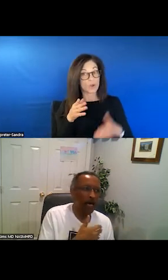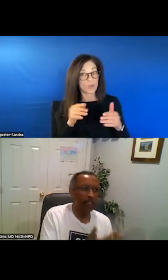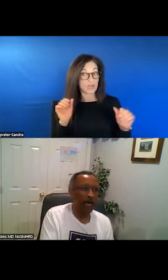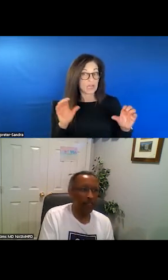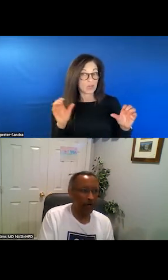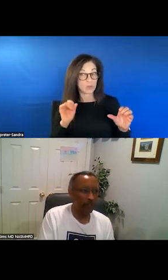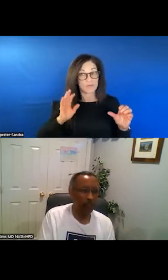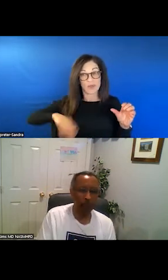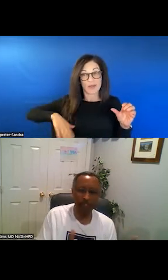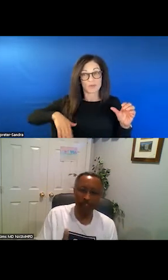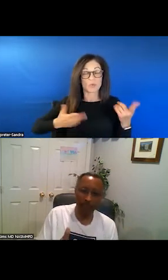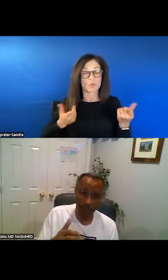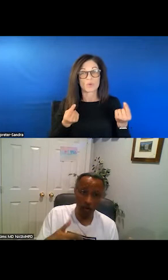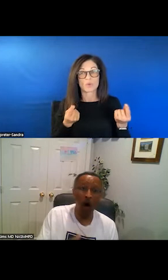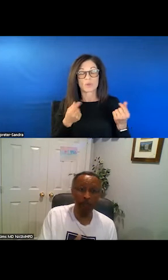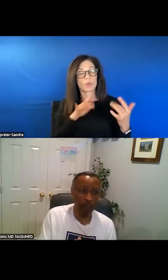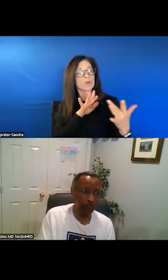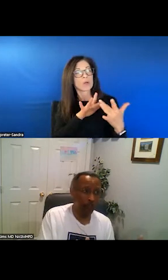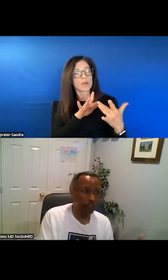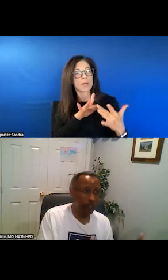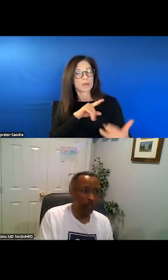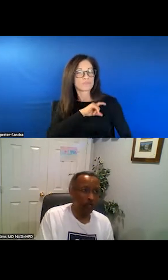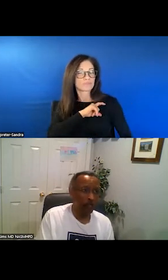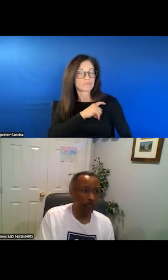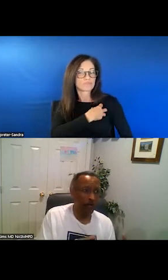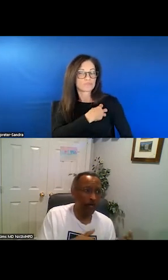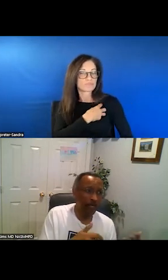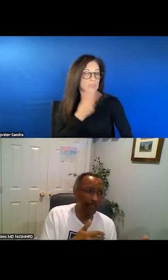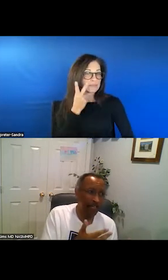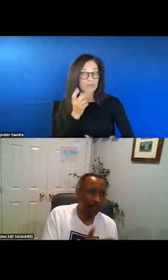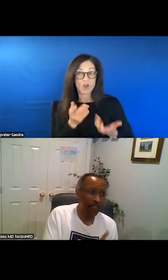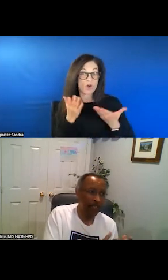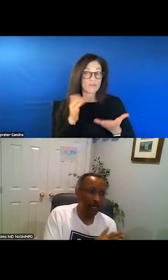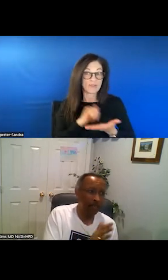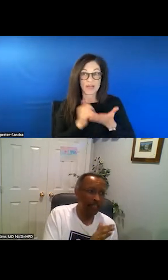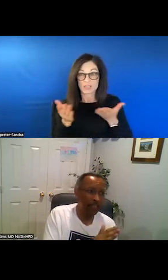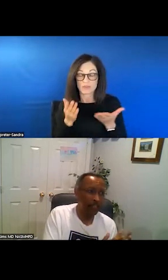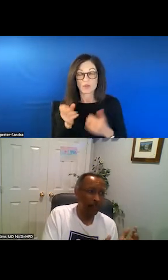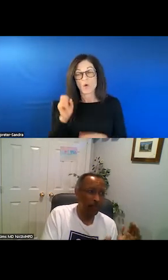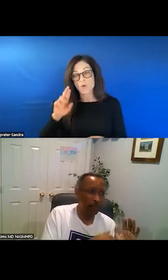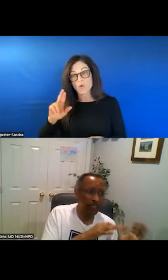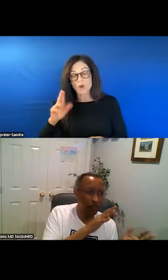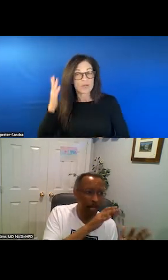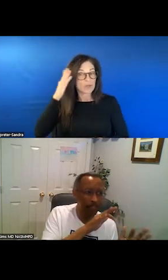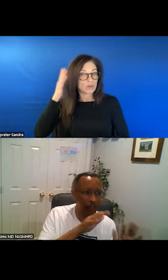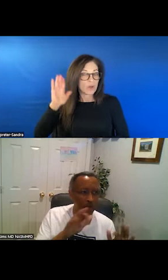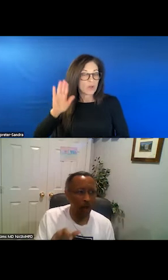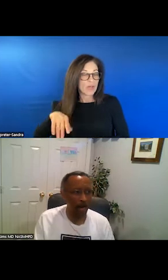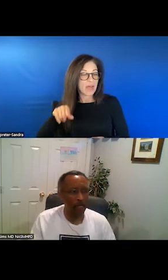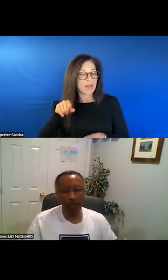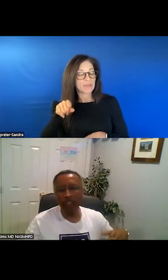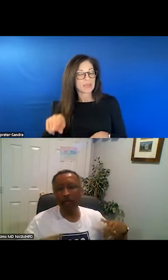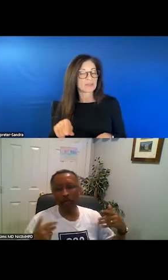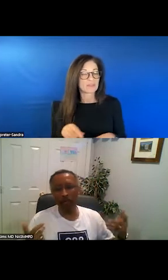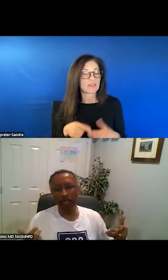just to contact law enforcement to see if they even offer the service, or be aware that generally the residency for the municipality is